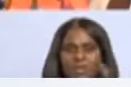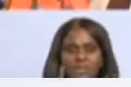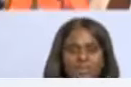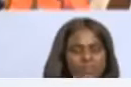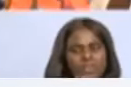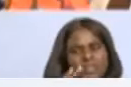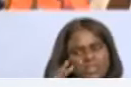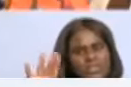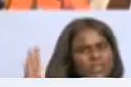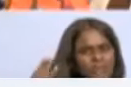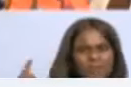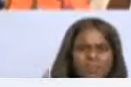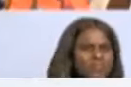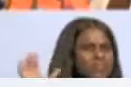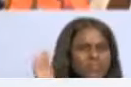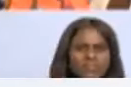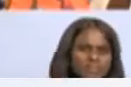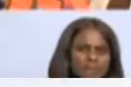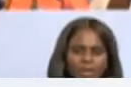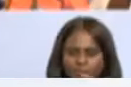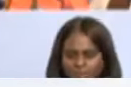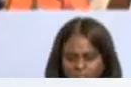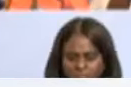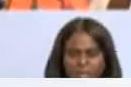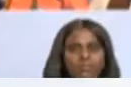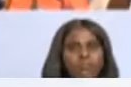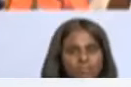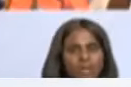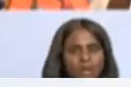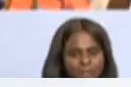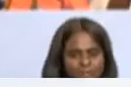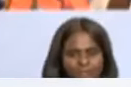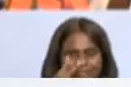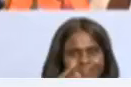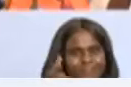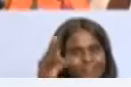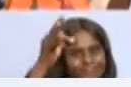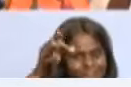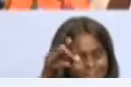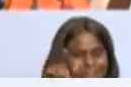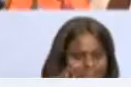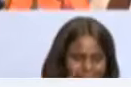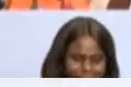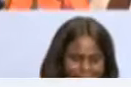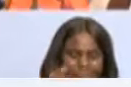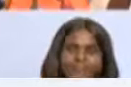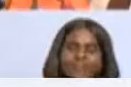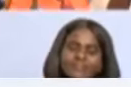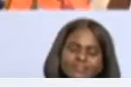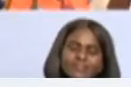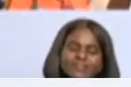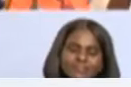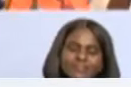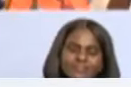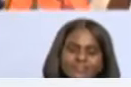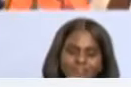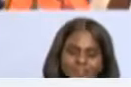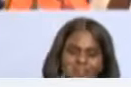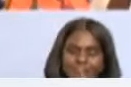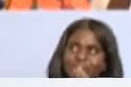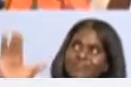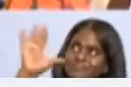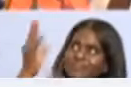back. We must be proud and look forward to this opportunity that God has given